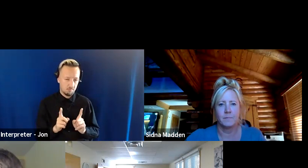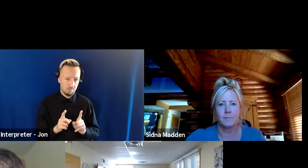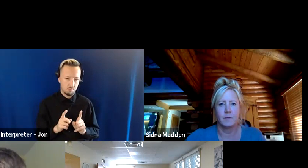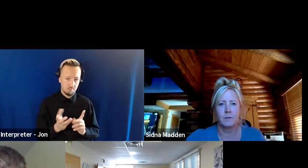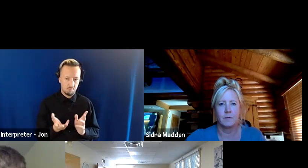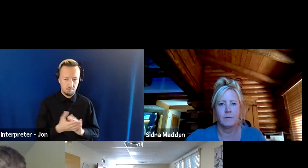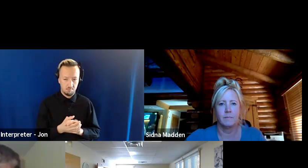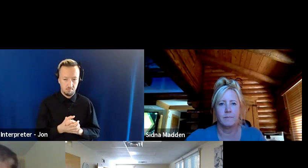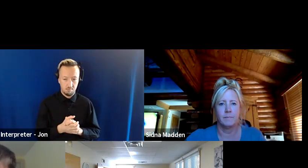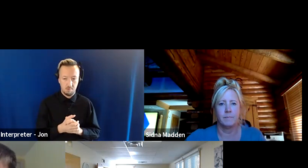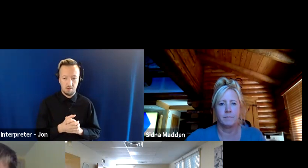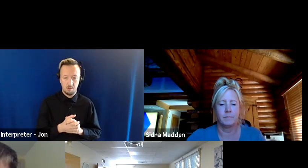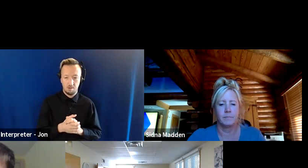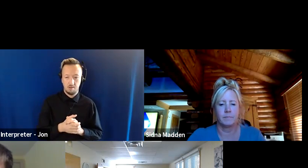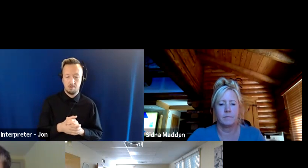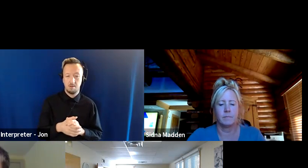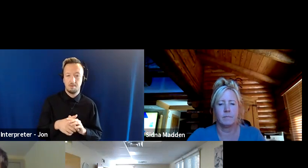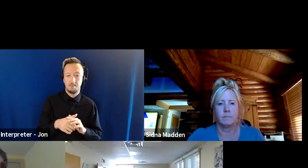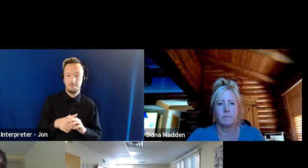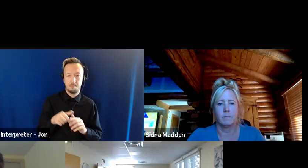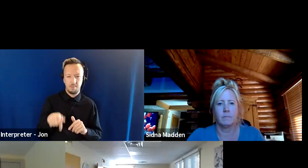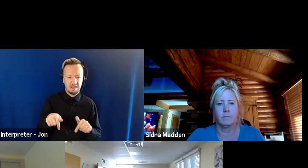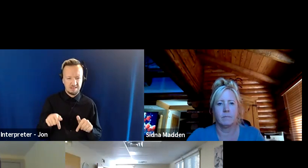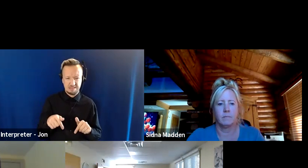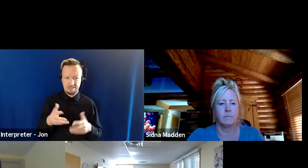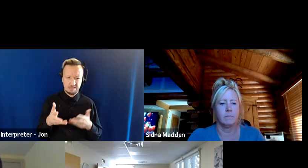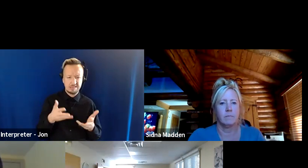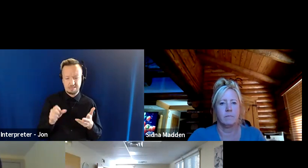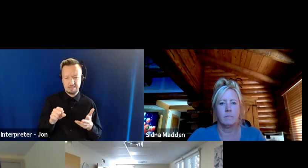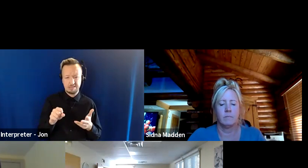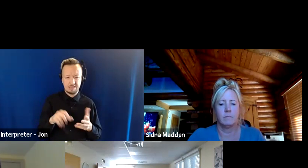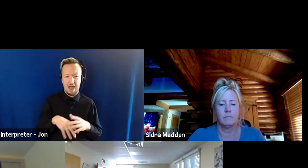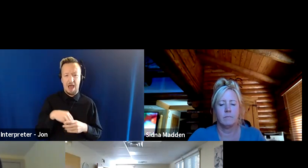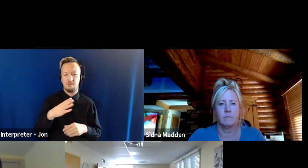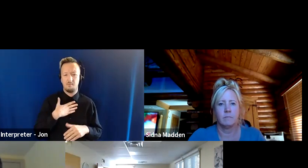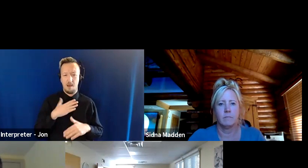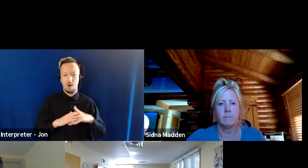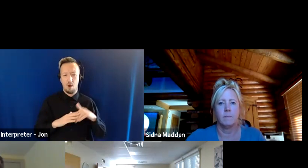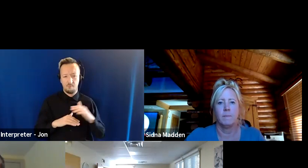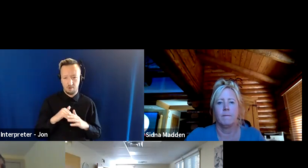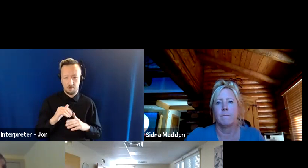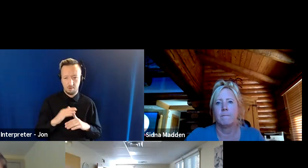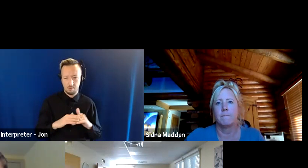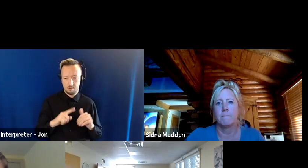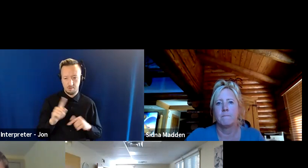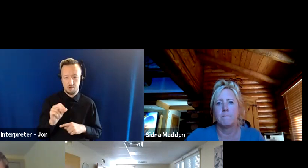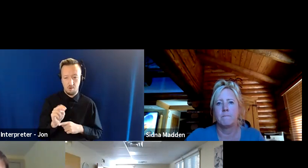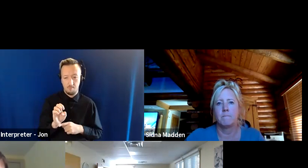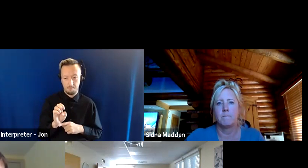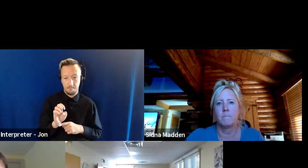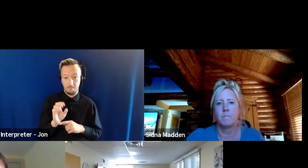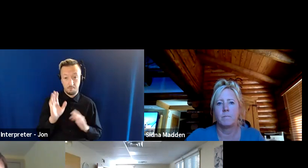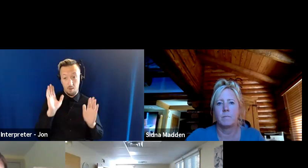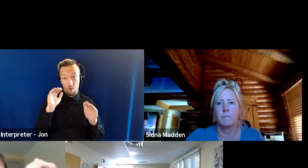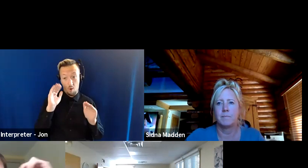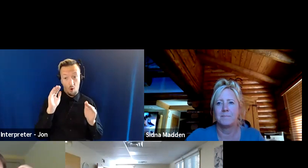but yeah, I get it. This is a little bit outside of my comfort zone. So let's hope it all